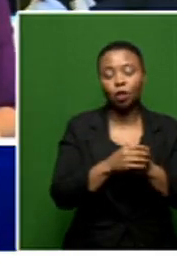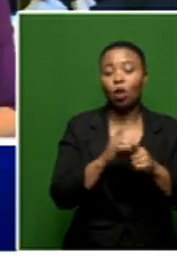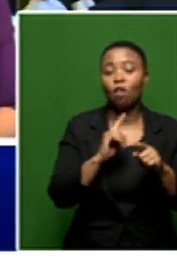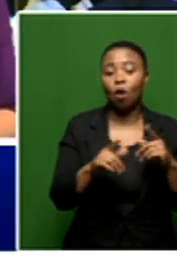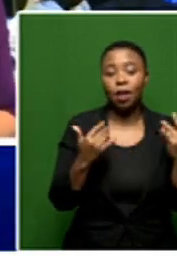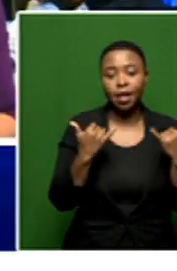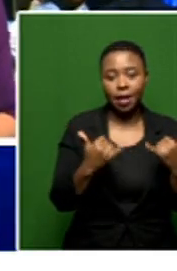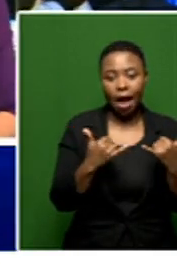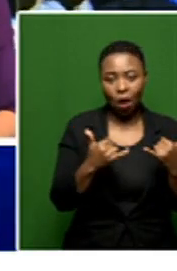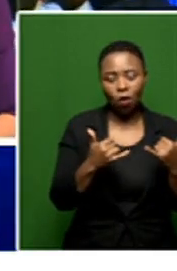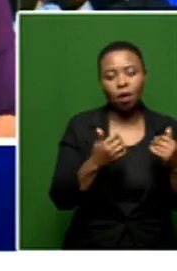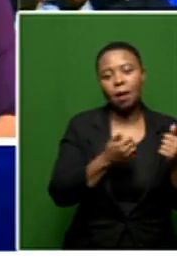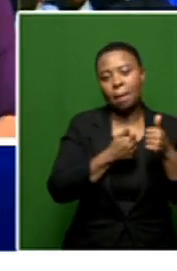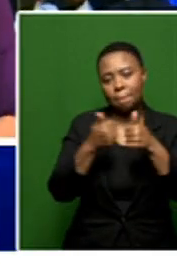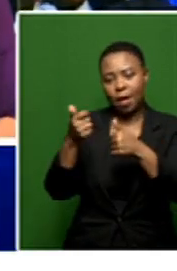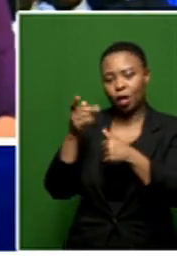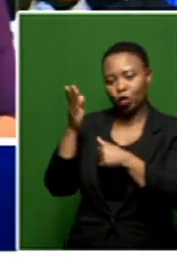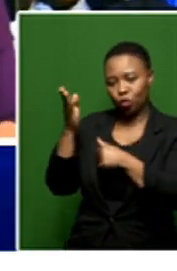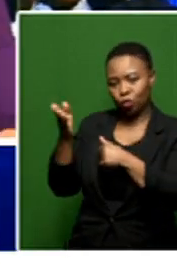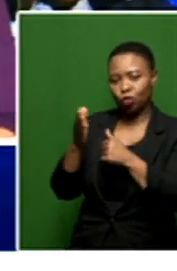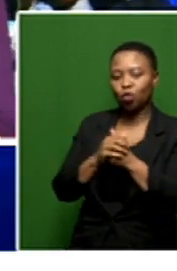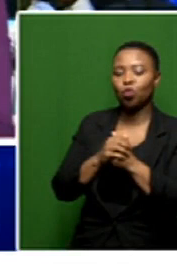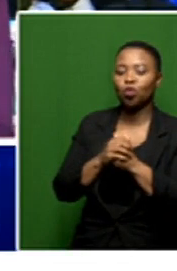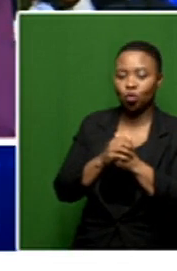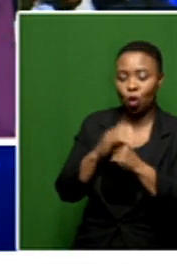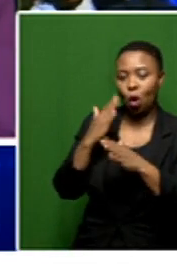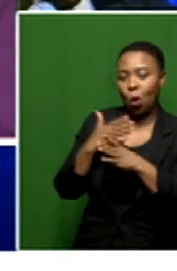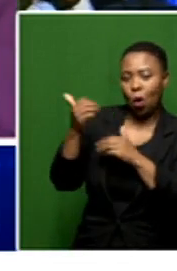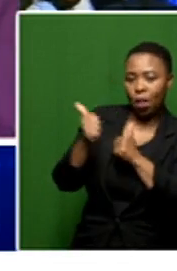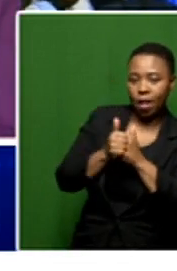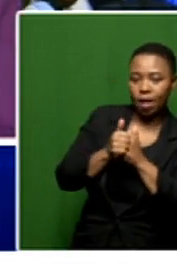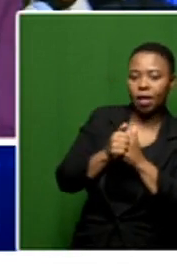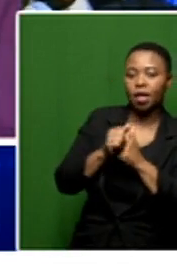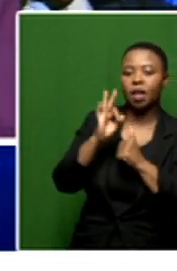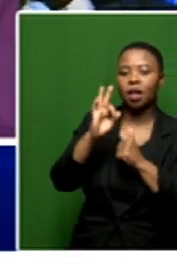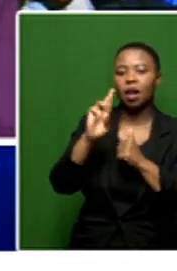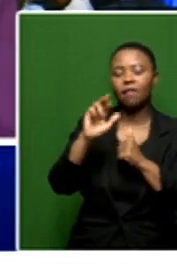back to the floor, and that is where my colleague, Francis Head, is standing.